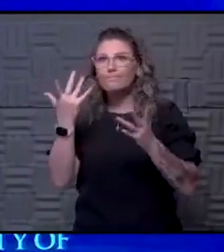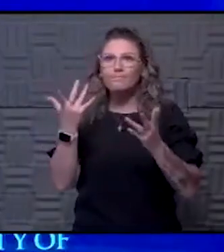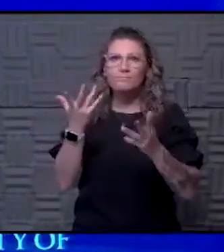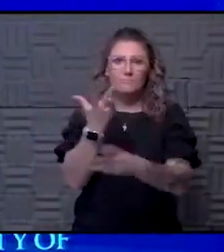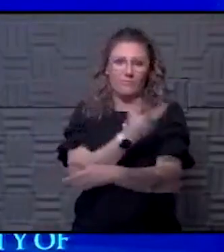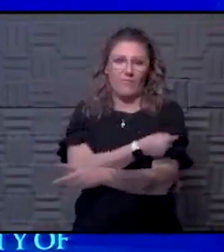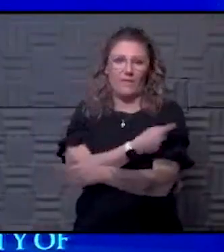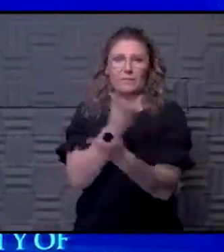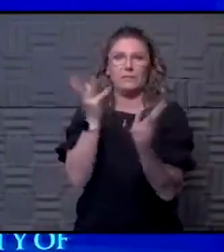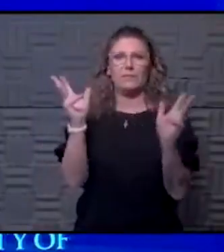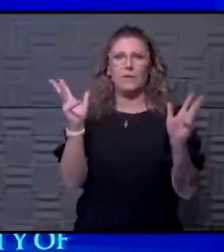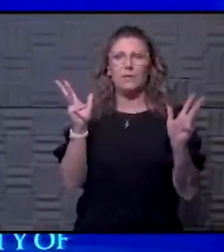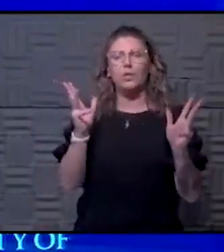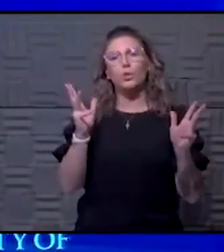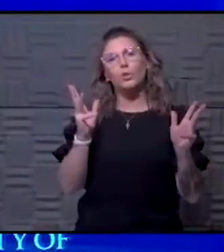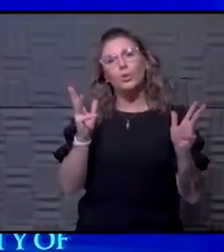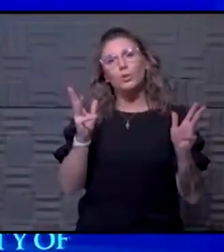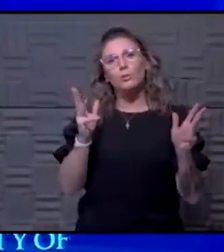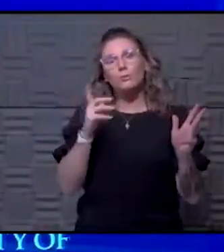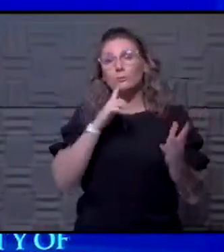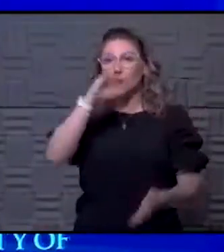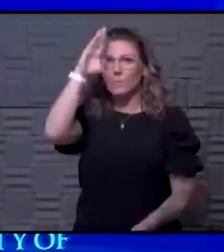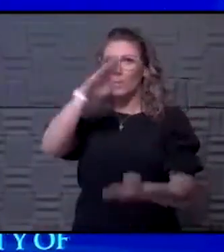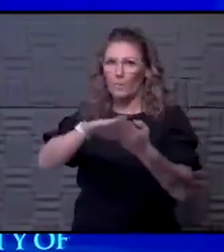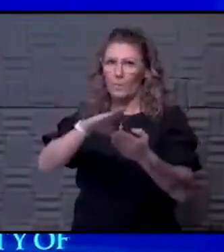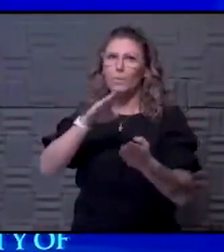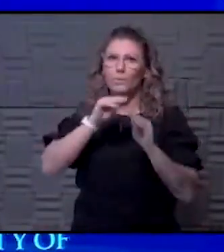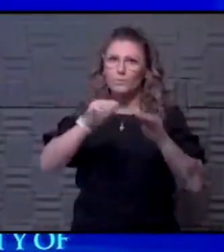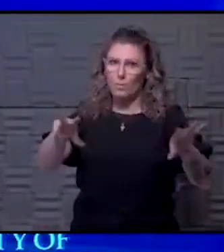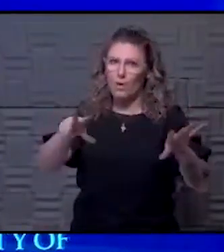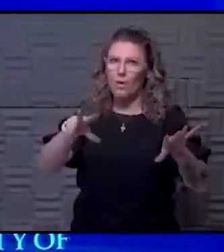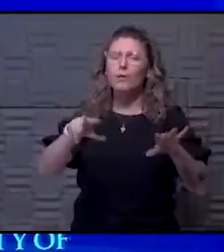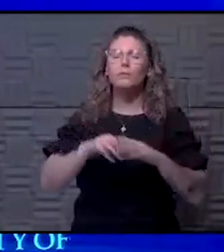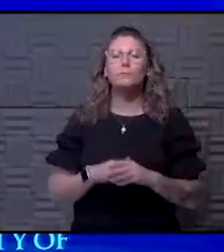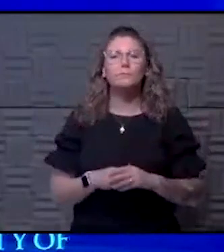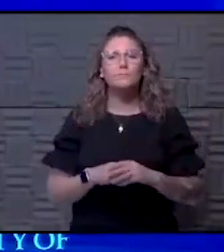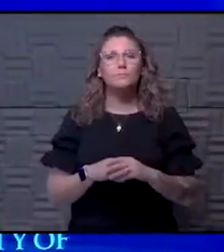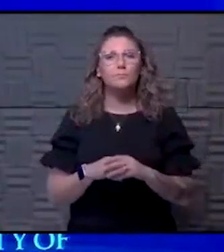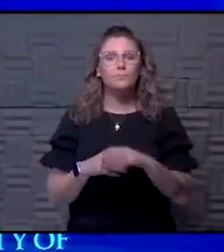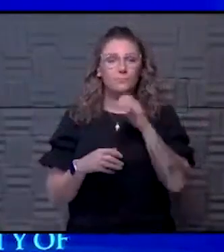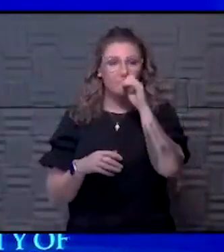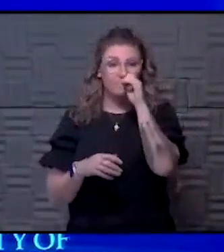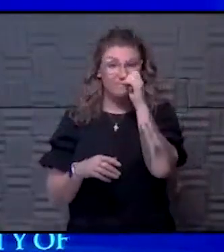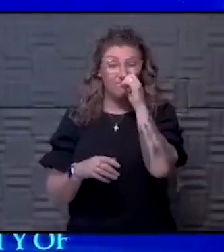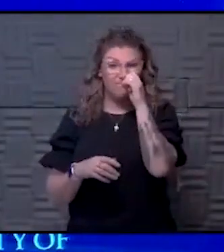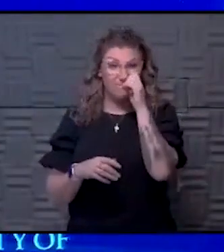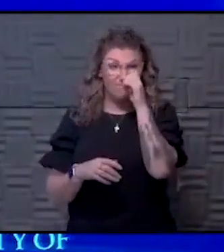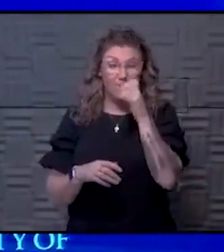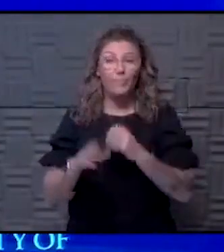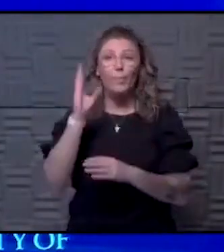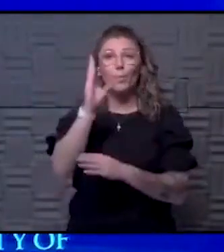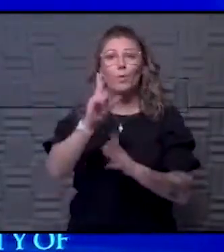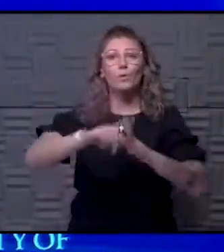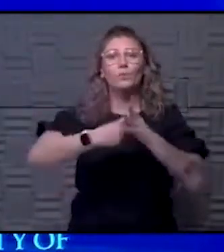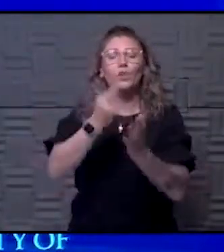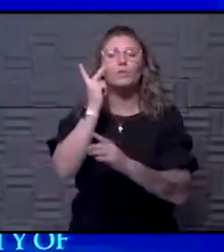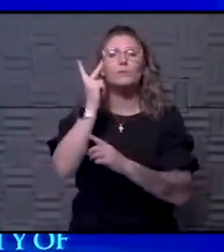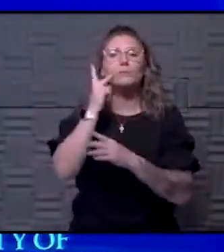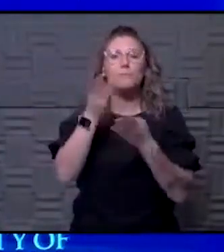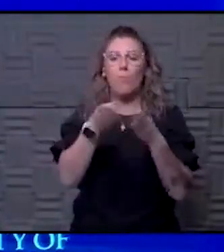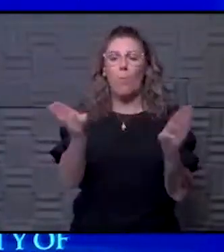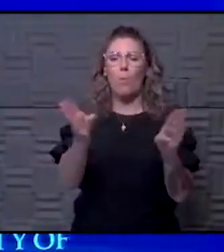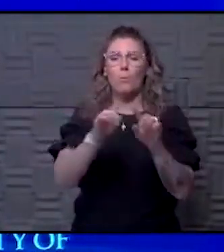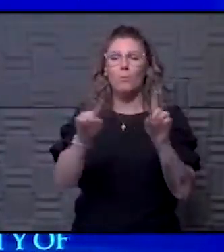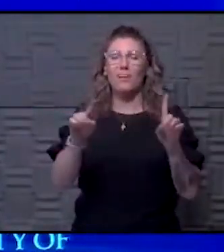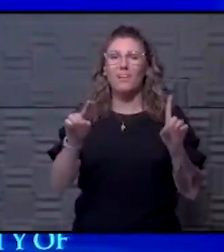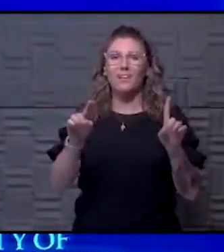and it looks like it's a markedly reduced spread. Mm-hmm. I think that we're going to start seeing that you can begin to open up, but I think size